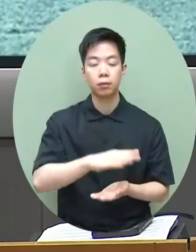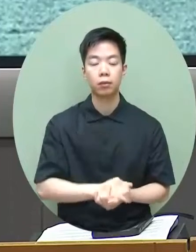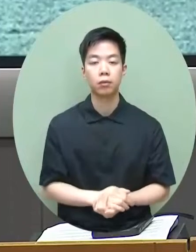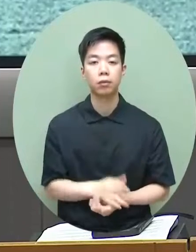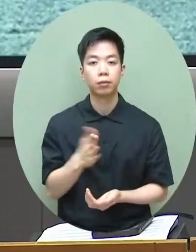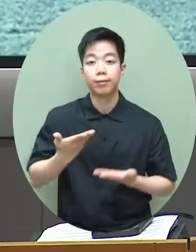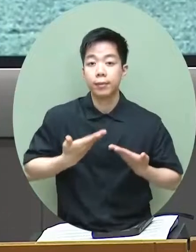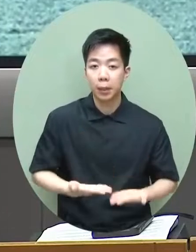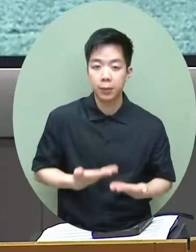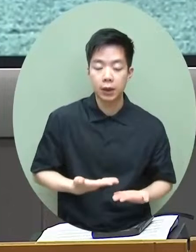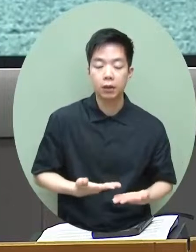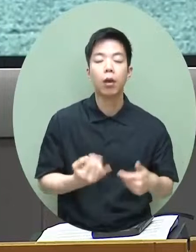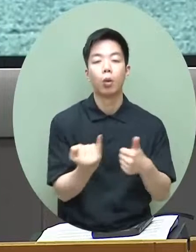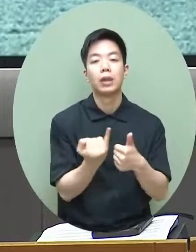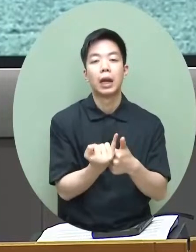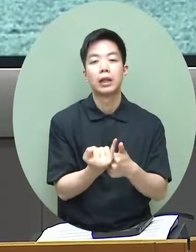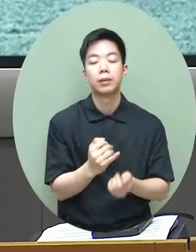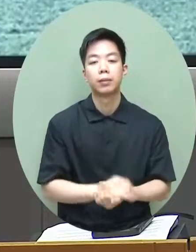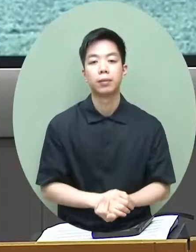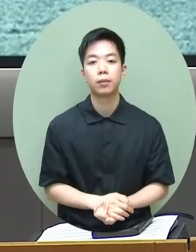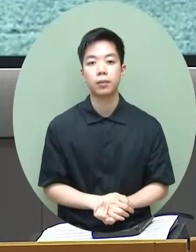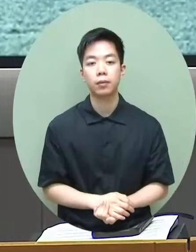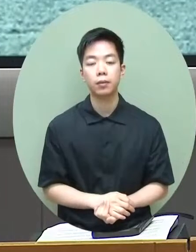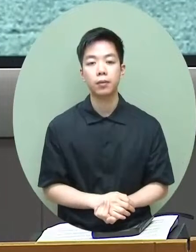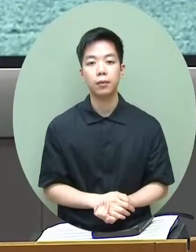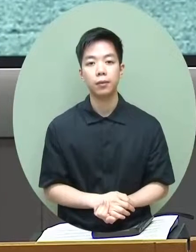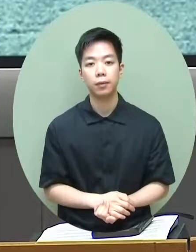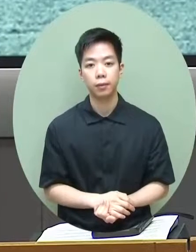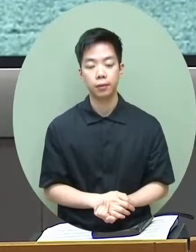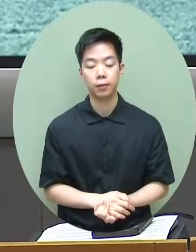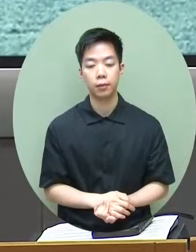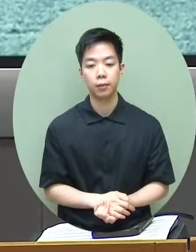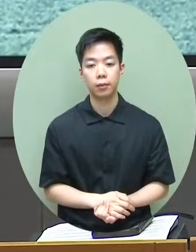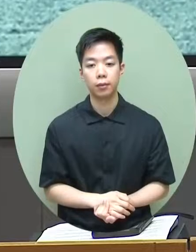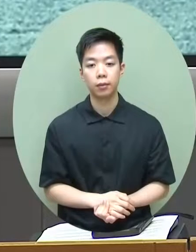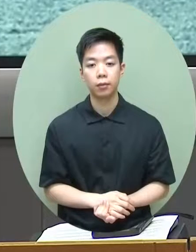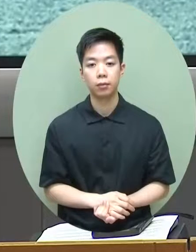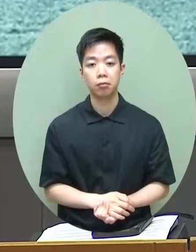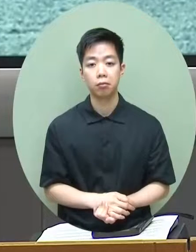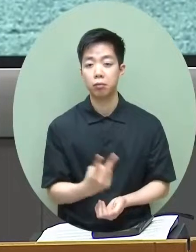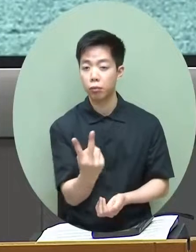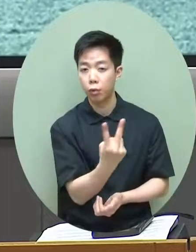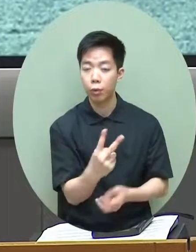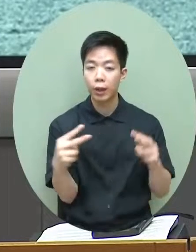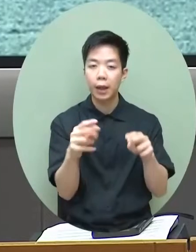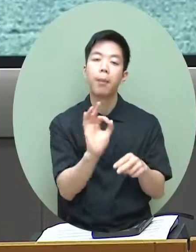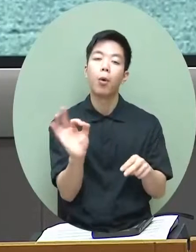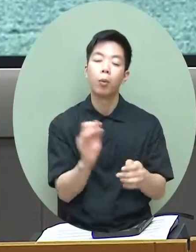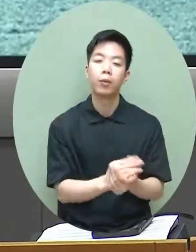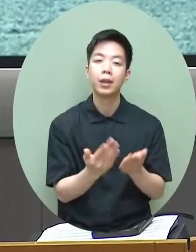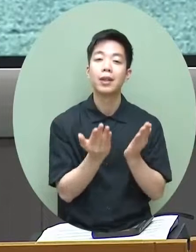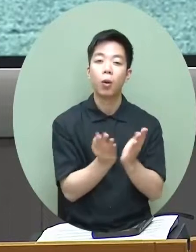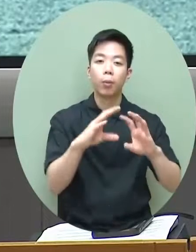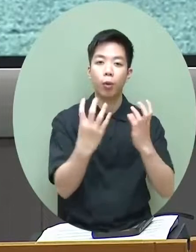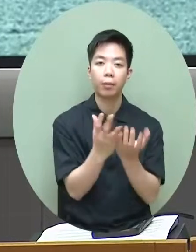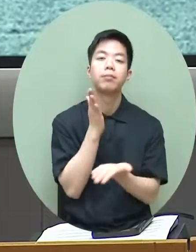But now we've seen student cases. And but they were from the same school, but they had not met each